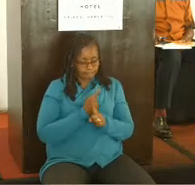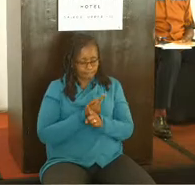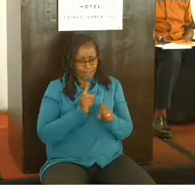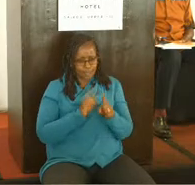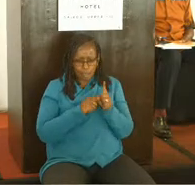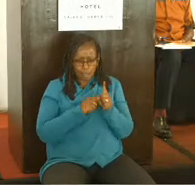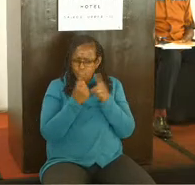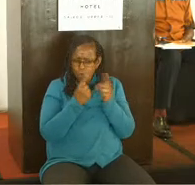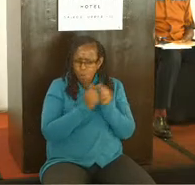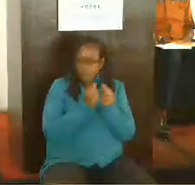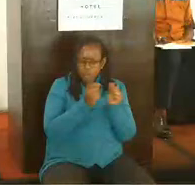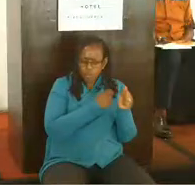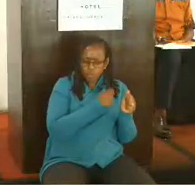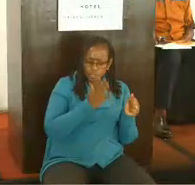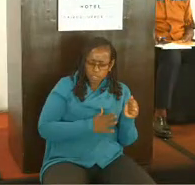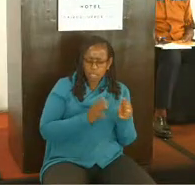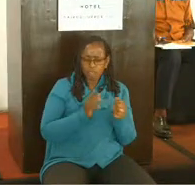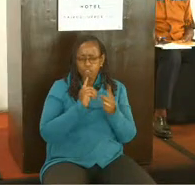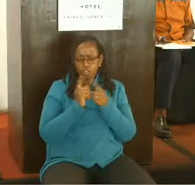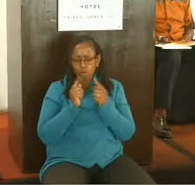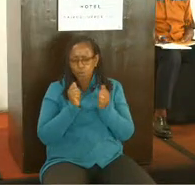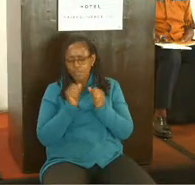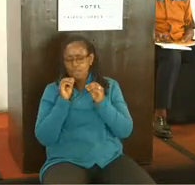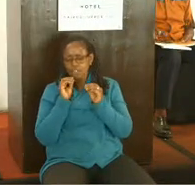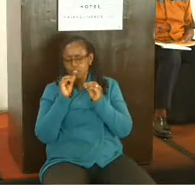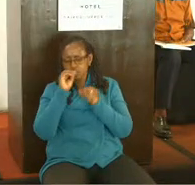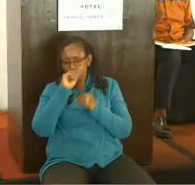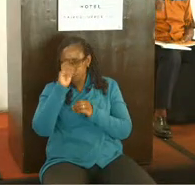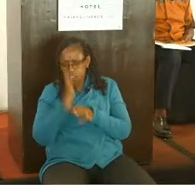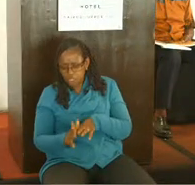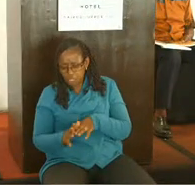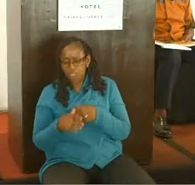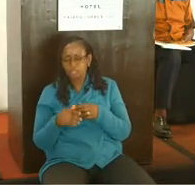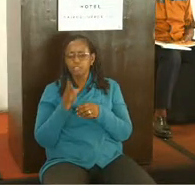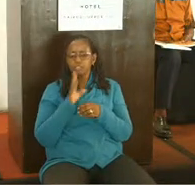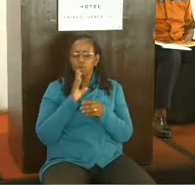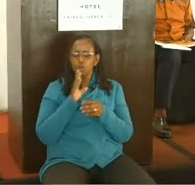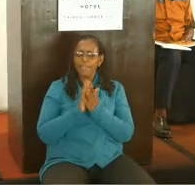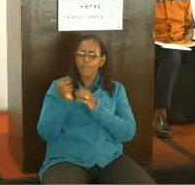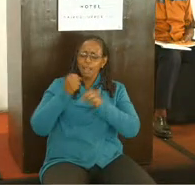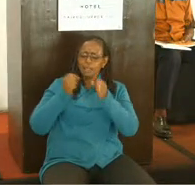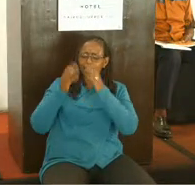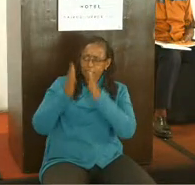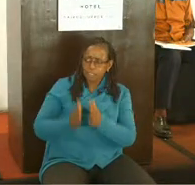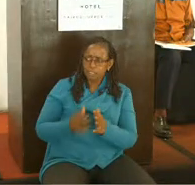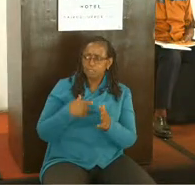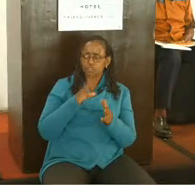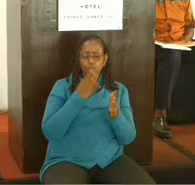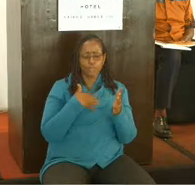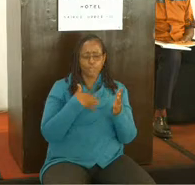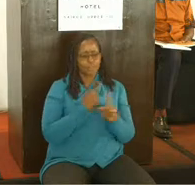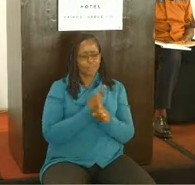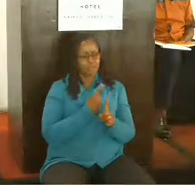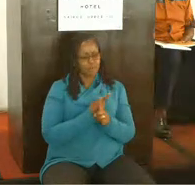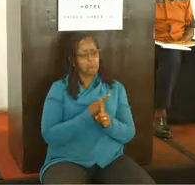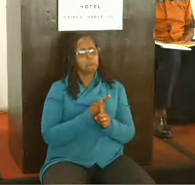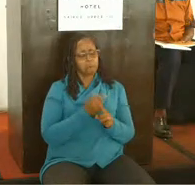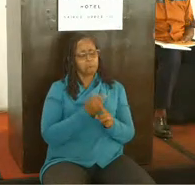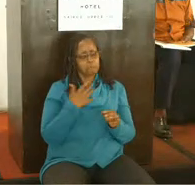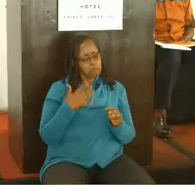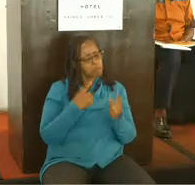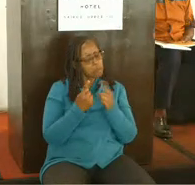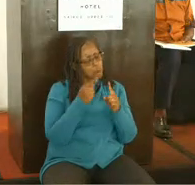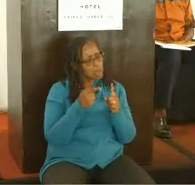talked to the doctors I talked to the Educators I talked to um activists and so on was people were talking about